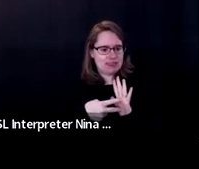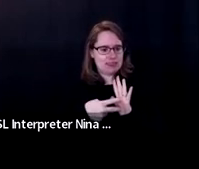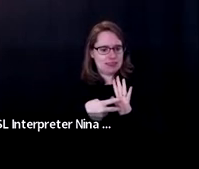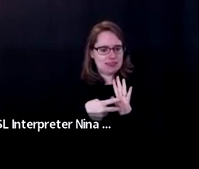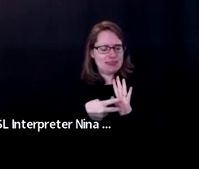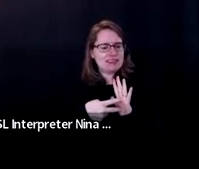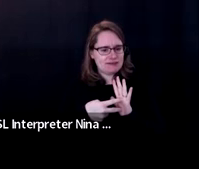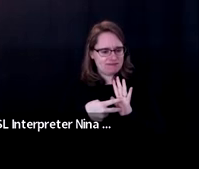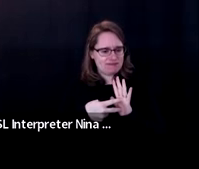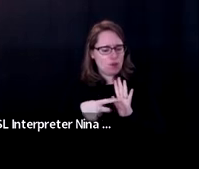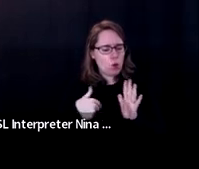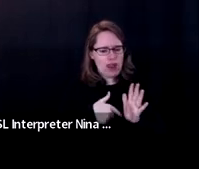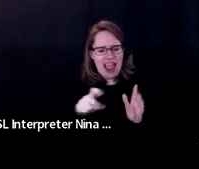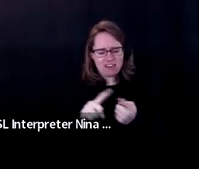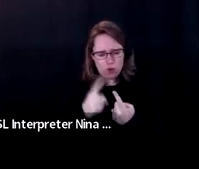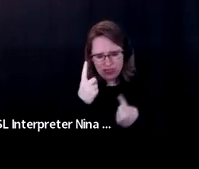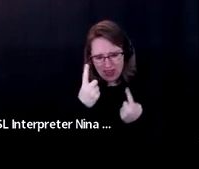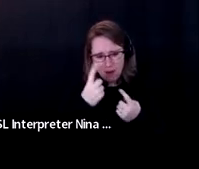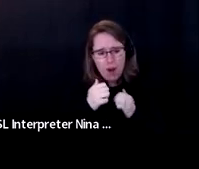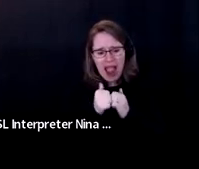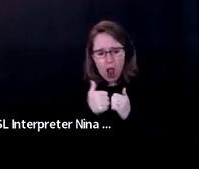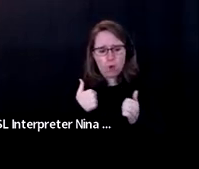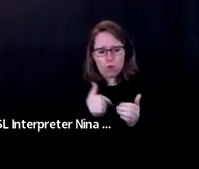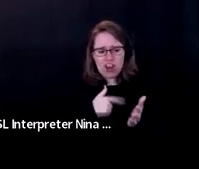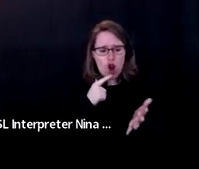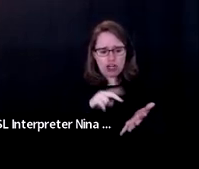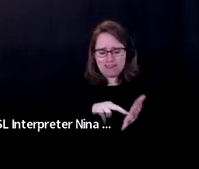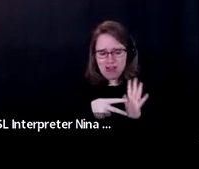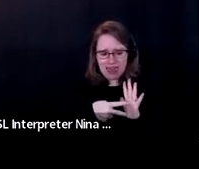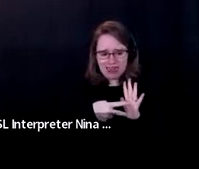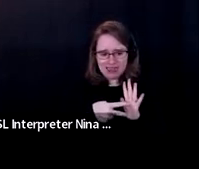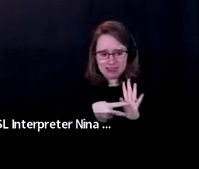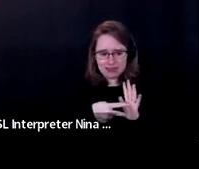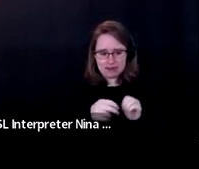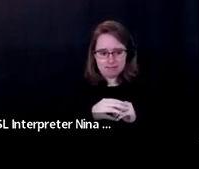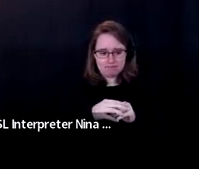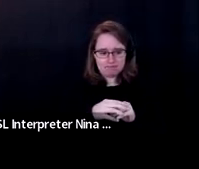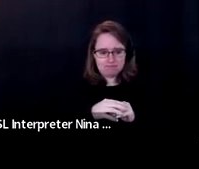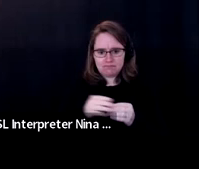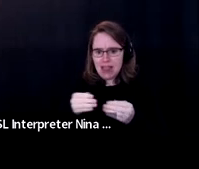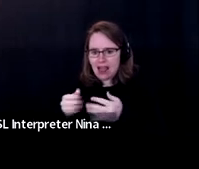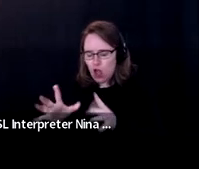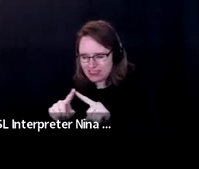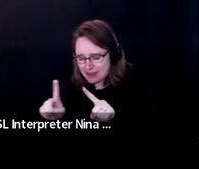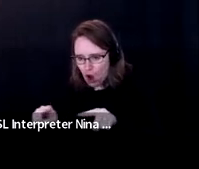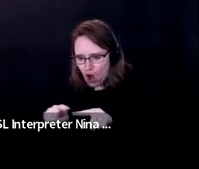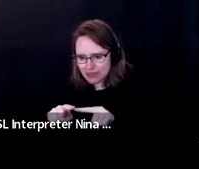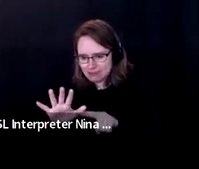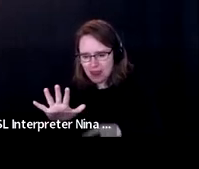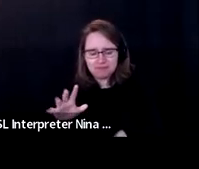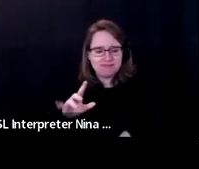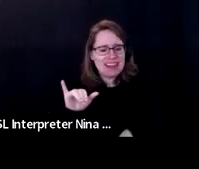I lost a little box there. I think that's also important. And I don't know, I think this